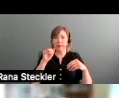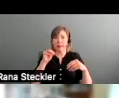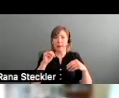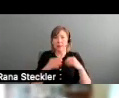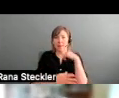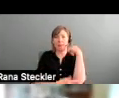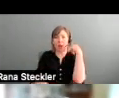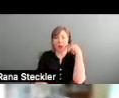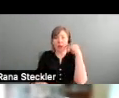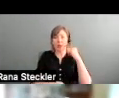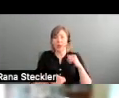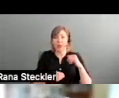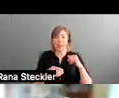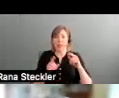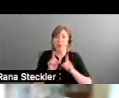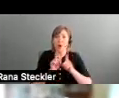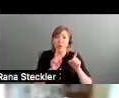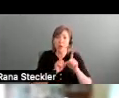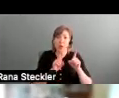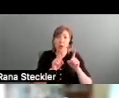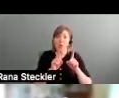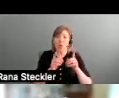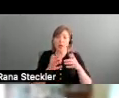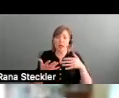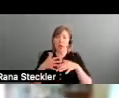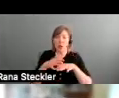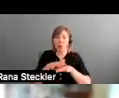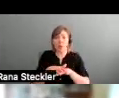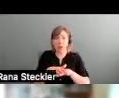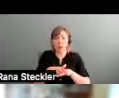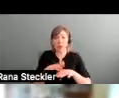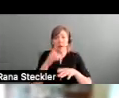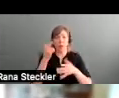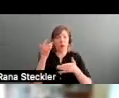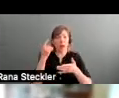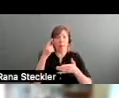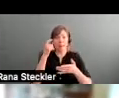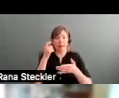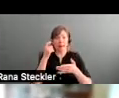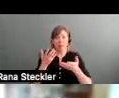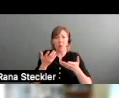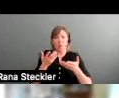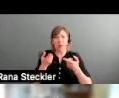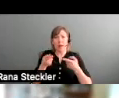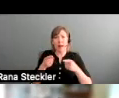and poverty. And it's also incorporation because what have happened